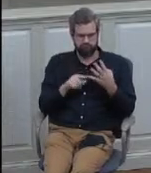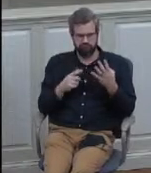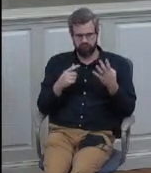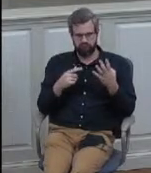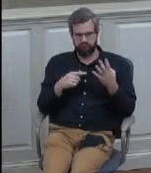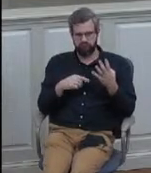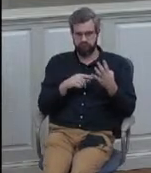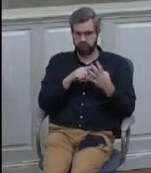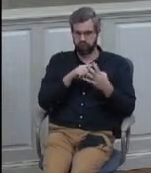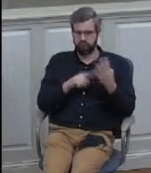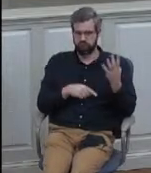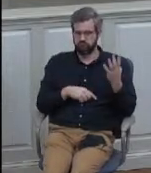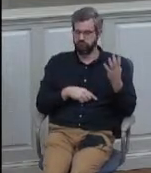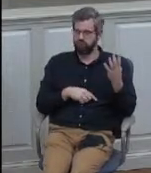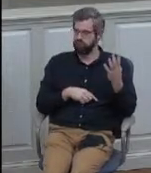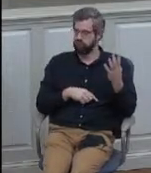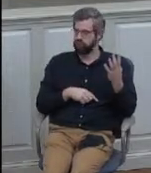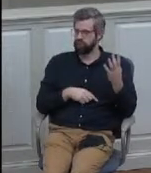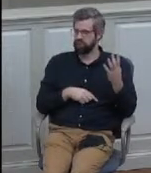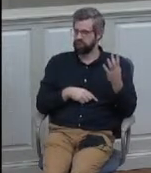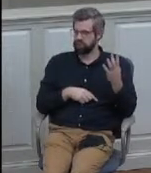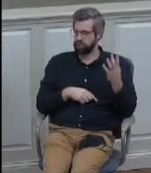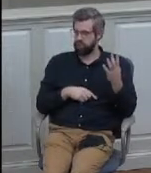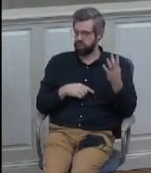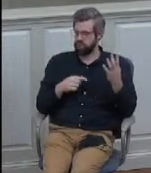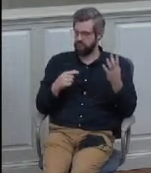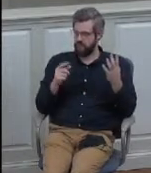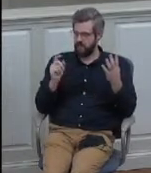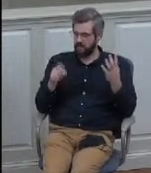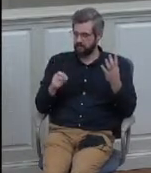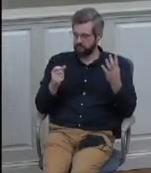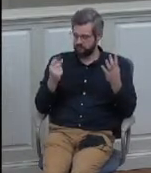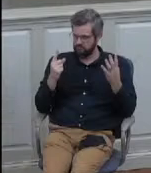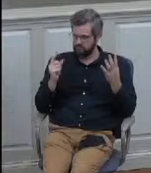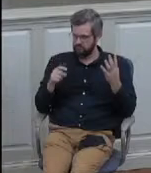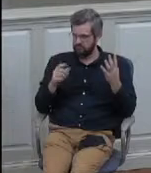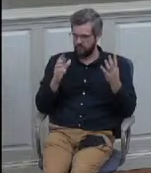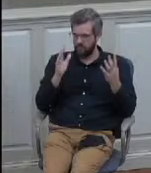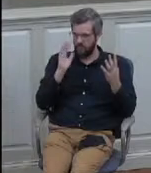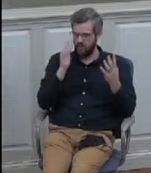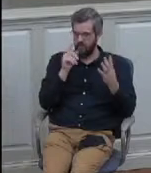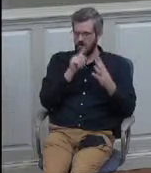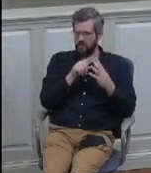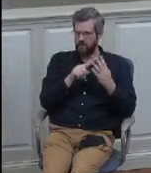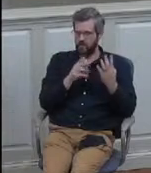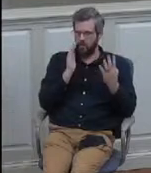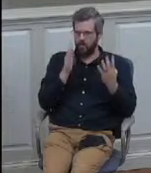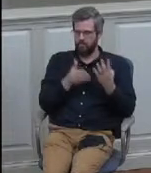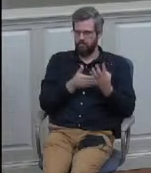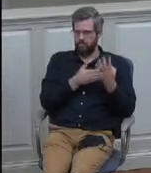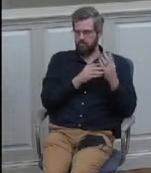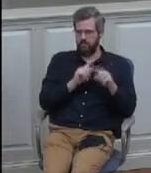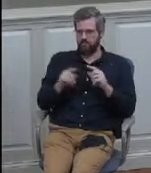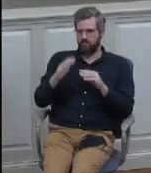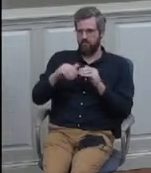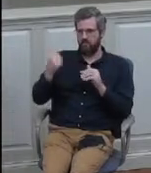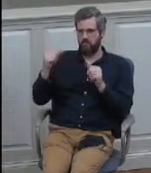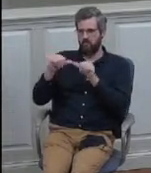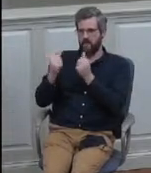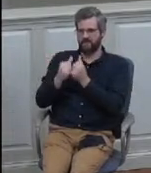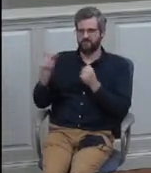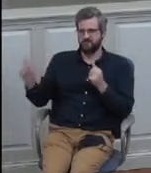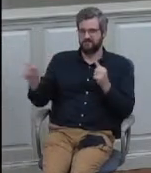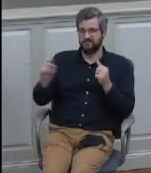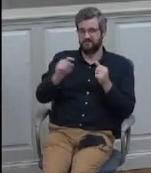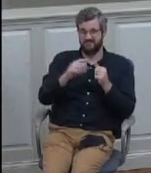those are kind of a given. So those, in my mind, are different from the others that we're talking